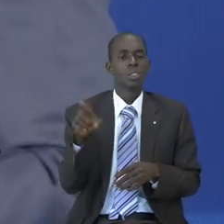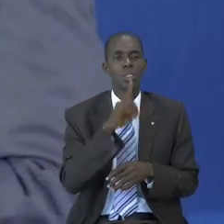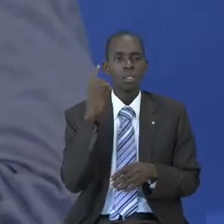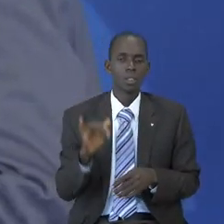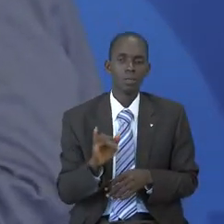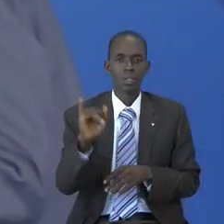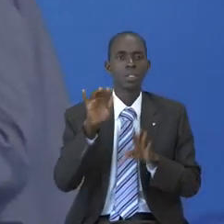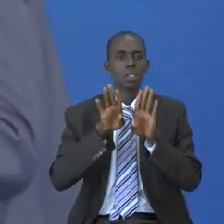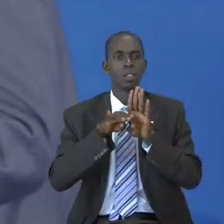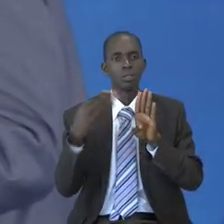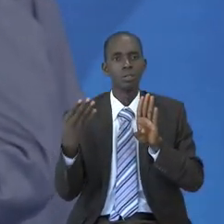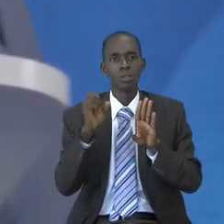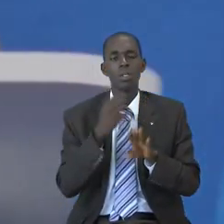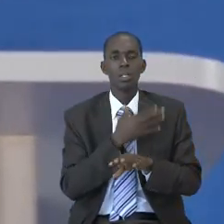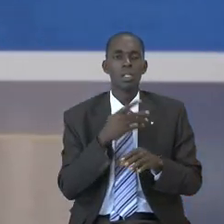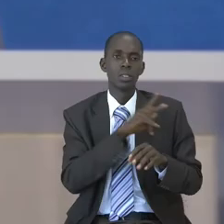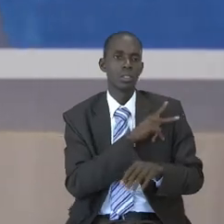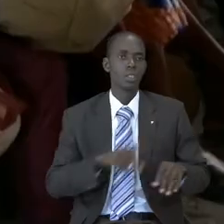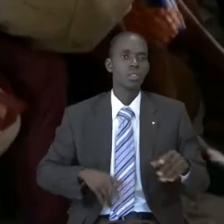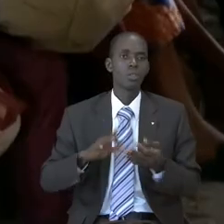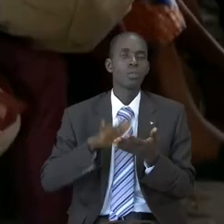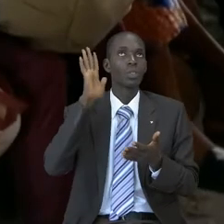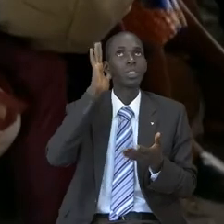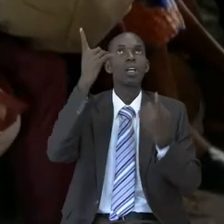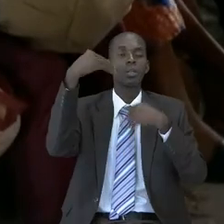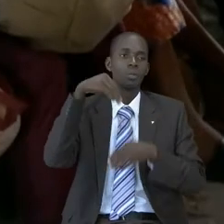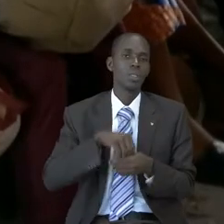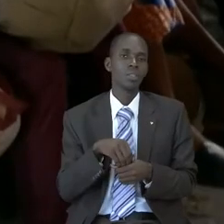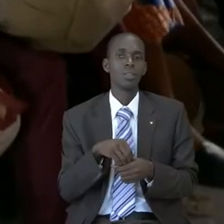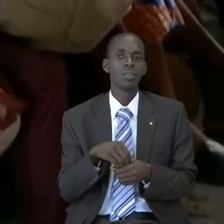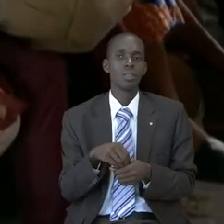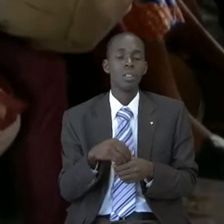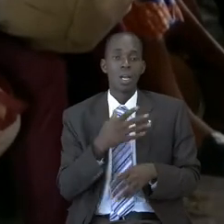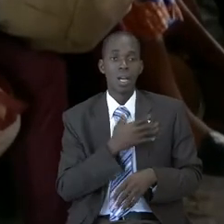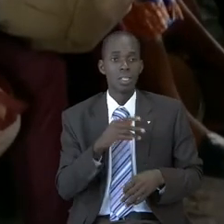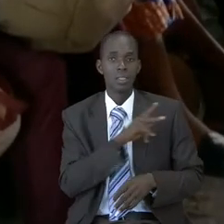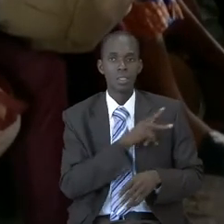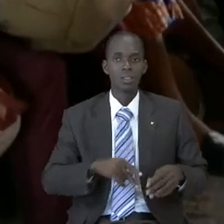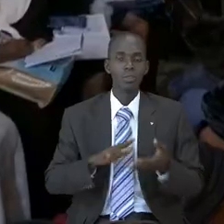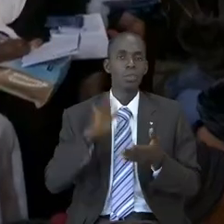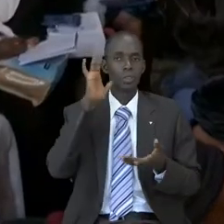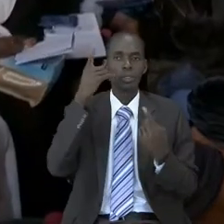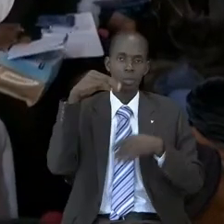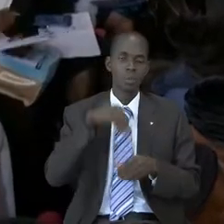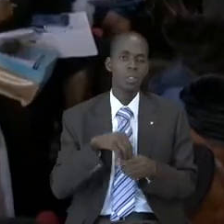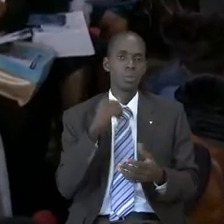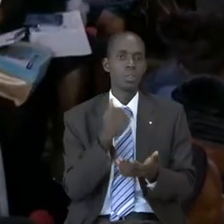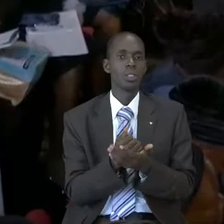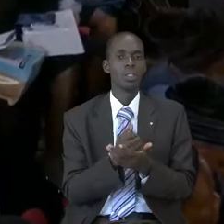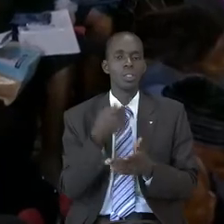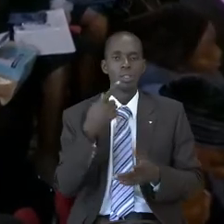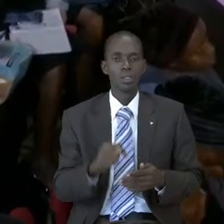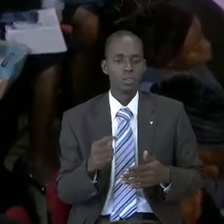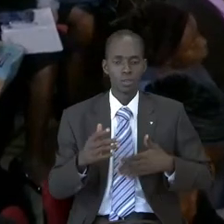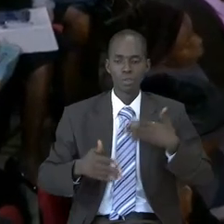doors, and the King of Glory shall come in. And the King of Glory shall come in. The